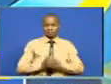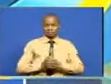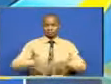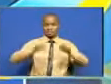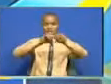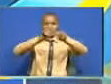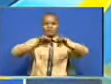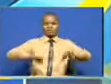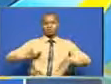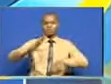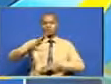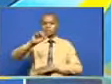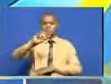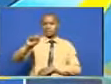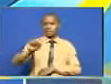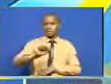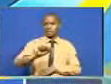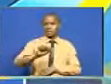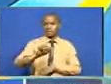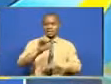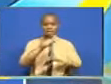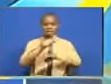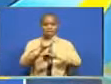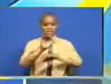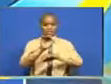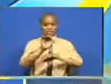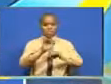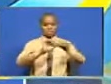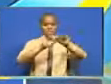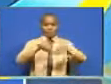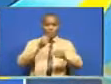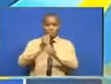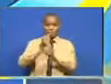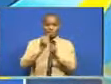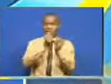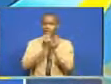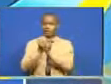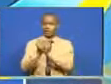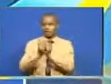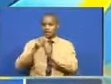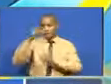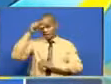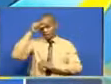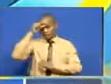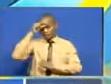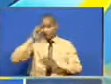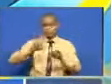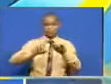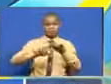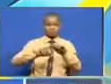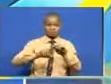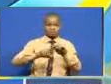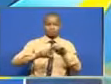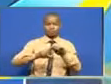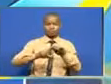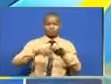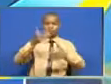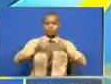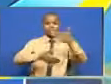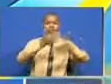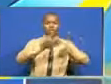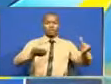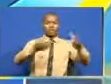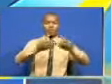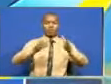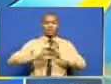Secretary Eugene Wamalwa is calling for enhanced collaboration between government agencies and professional bodies such